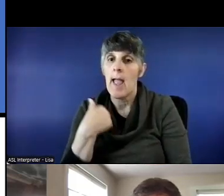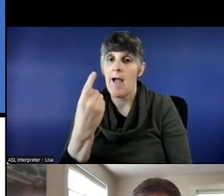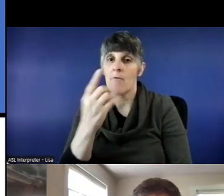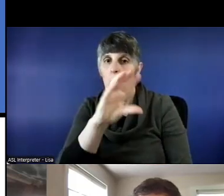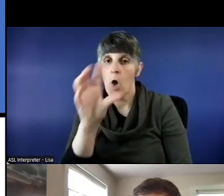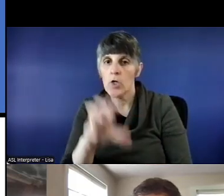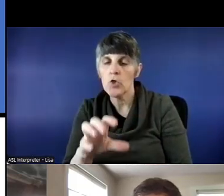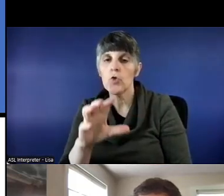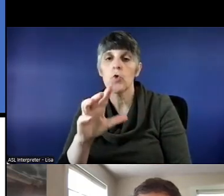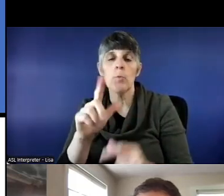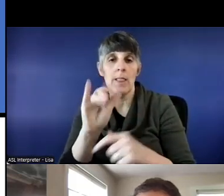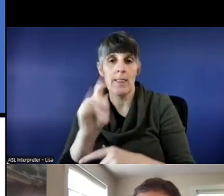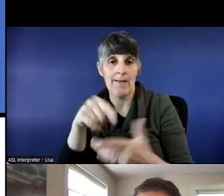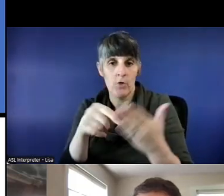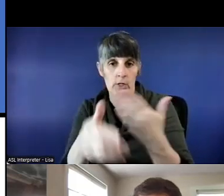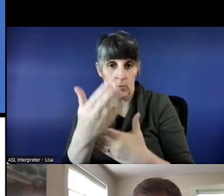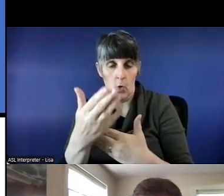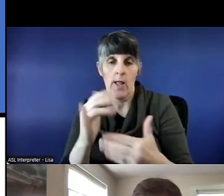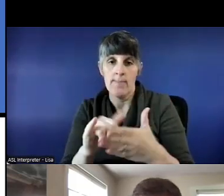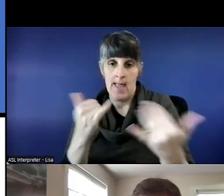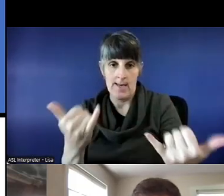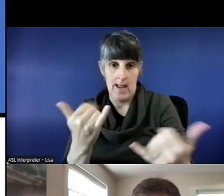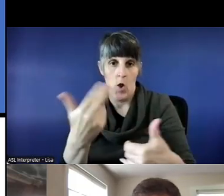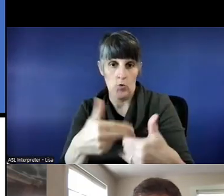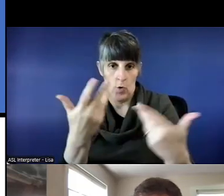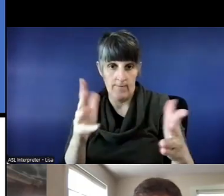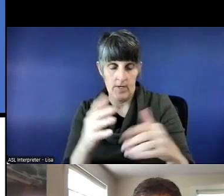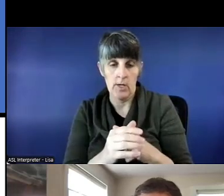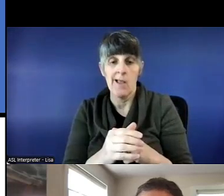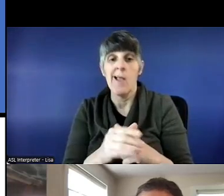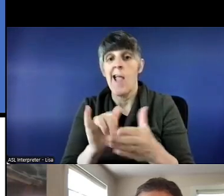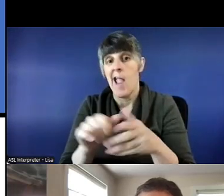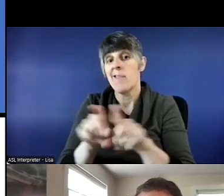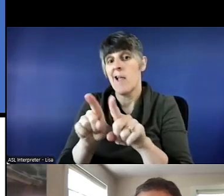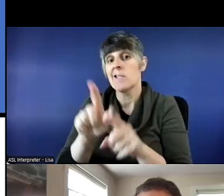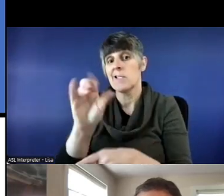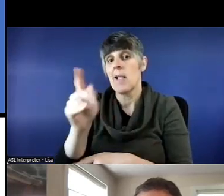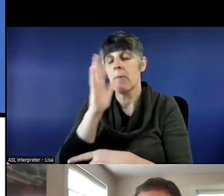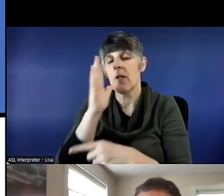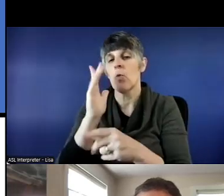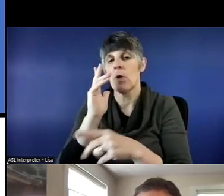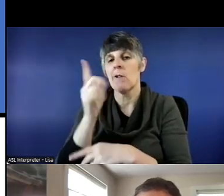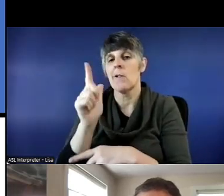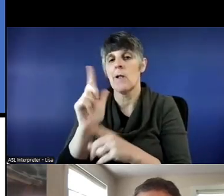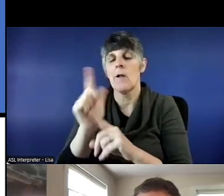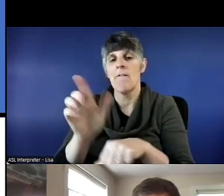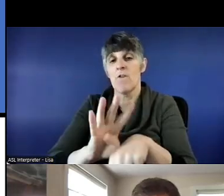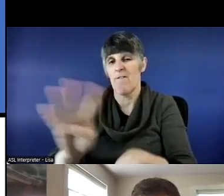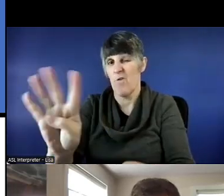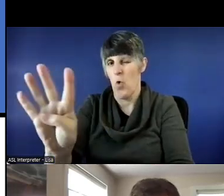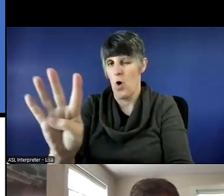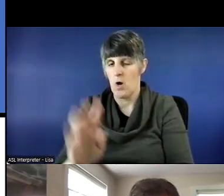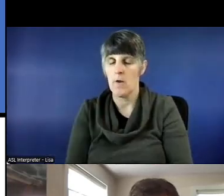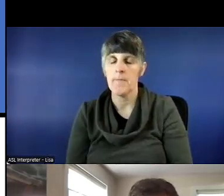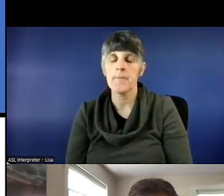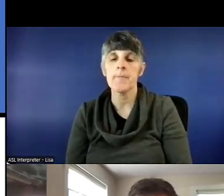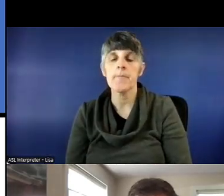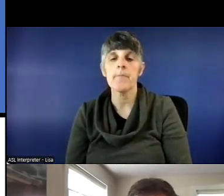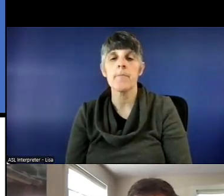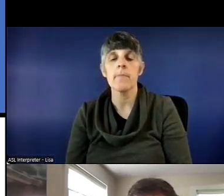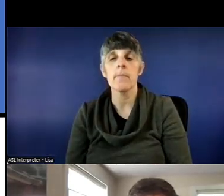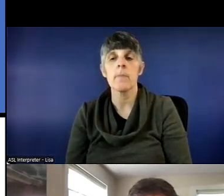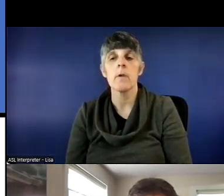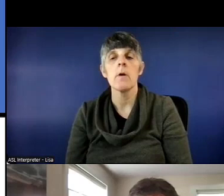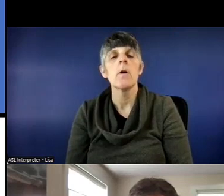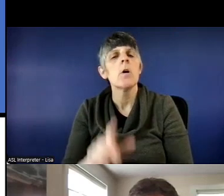Zoom webinar link for this morning that we're on now, and that same link will be used for our 4 p.m. closing panel.